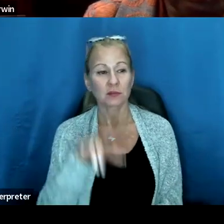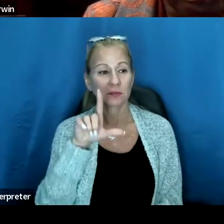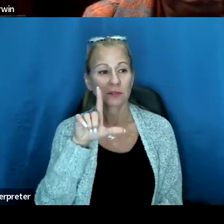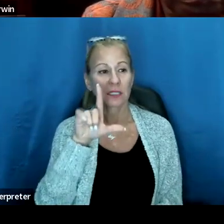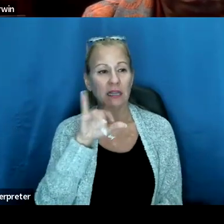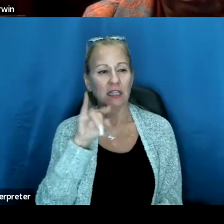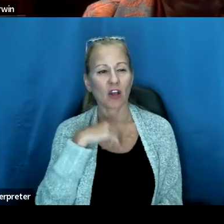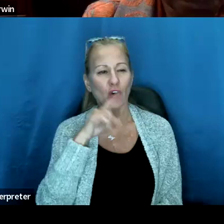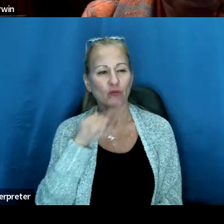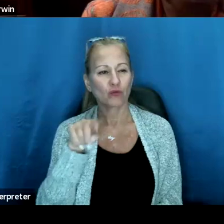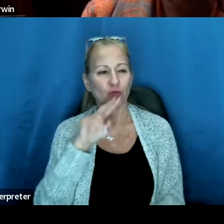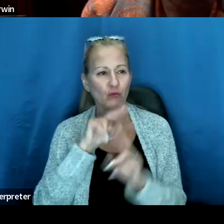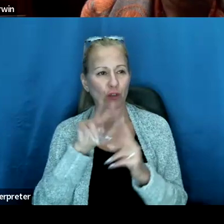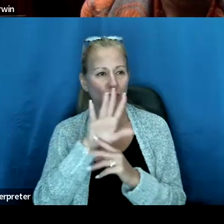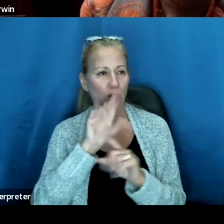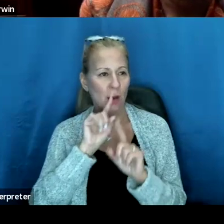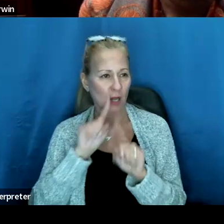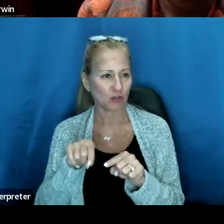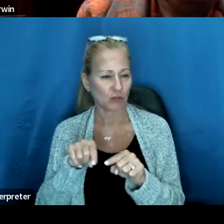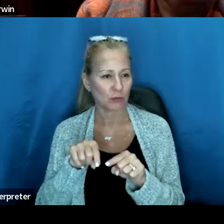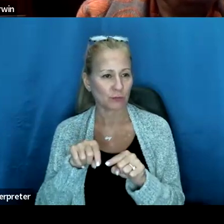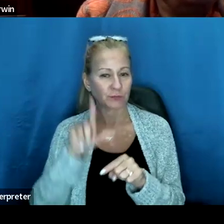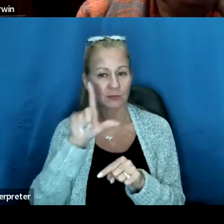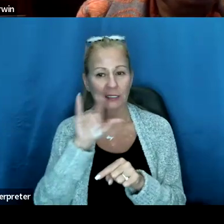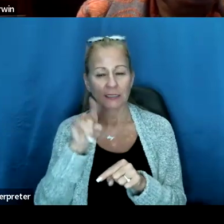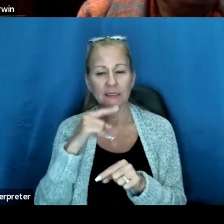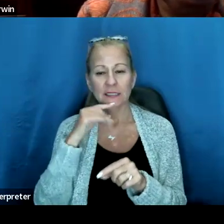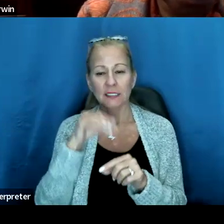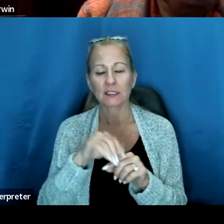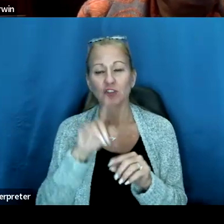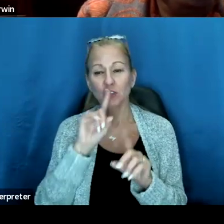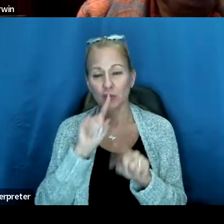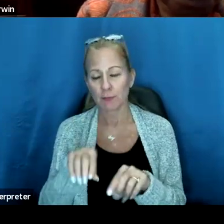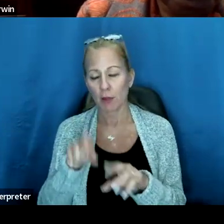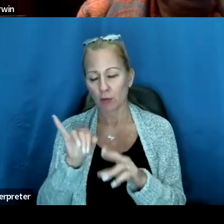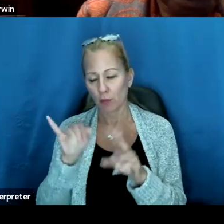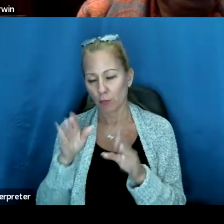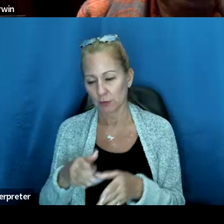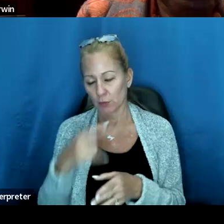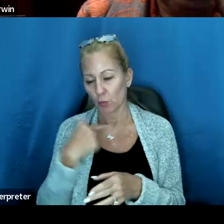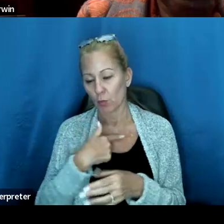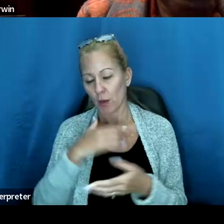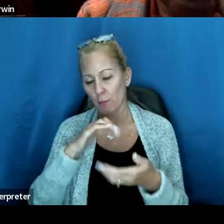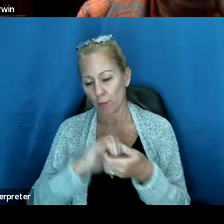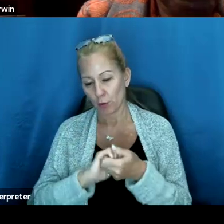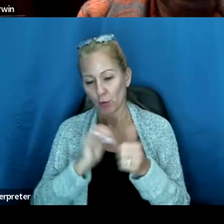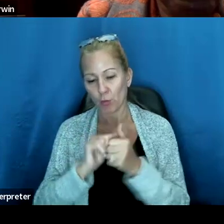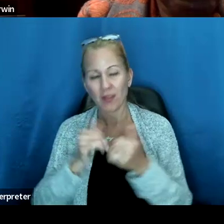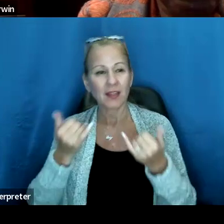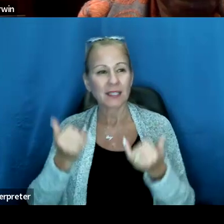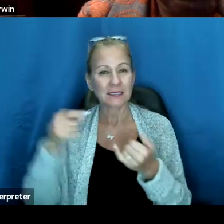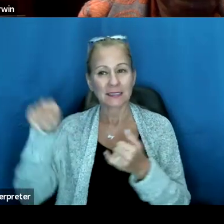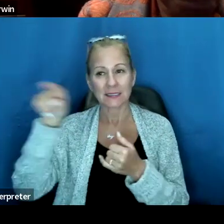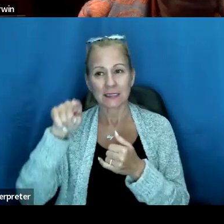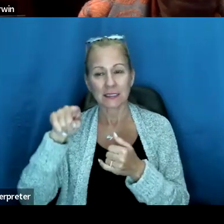your response out loud for folks, but Liz put in the Q&A, we partner with existing agencies